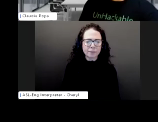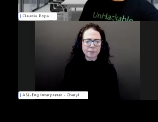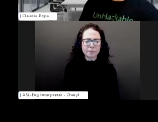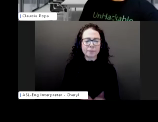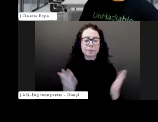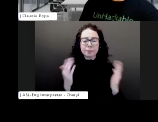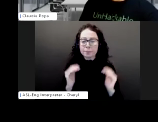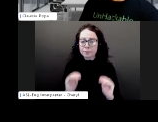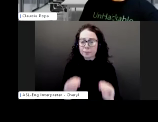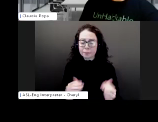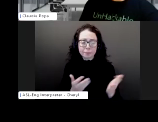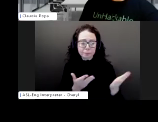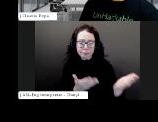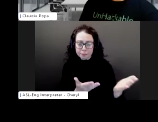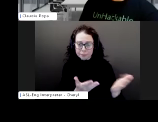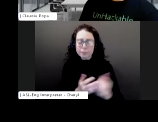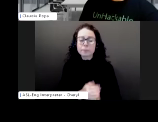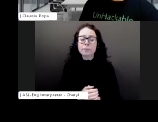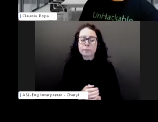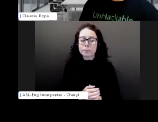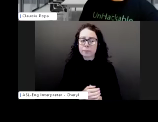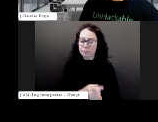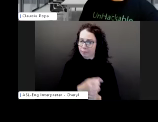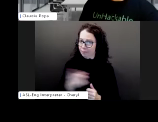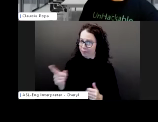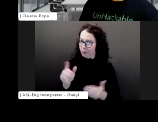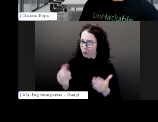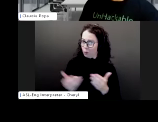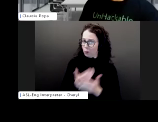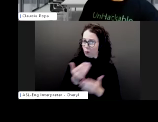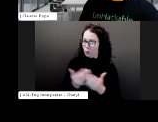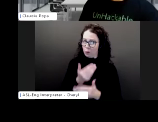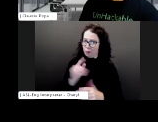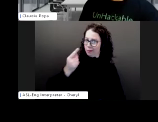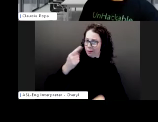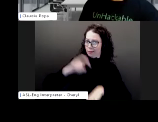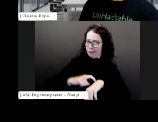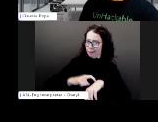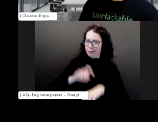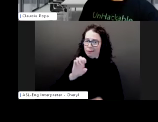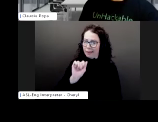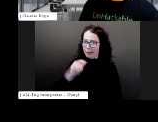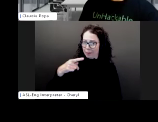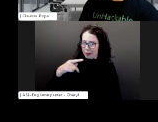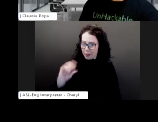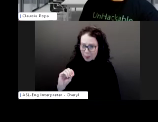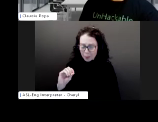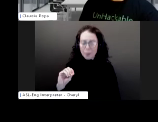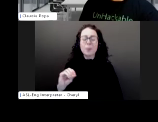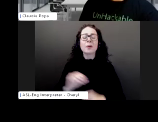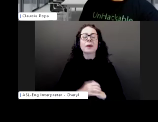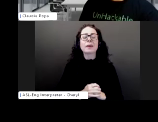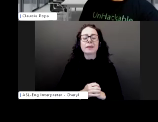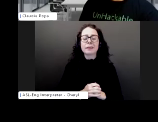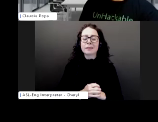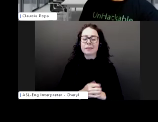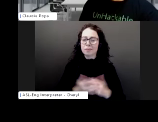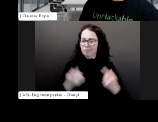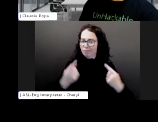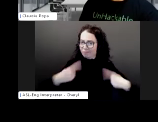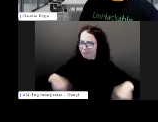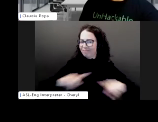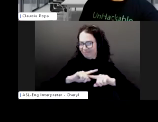And for those of you who are new and do not know our organizations, Elder Abuse Prevention Ontario is obviously based